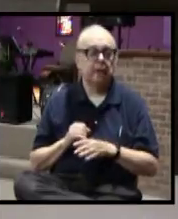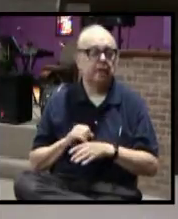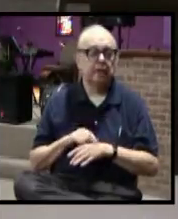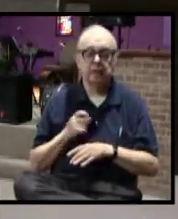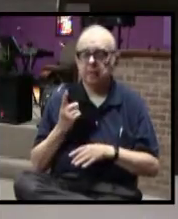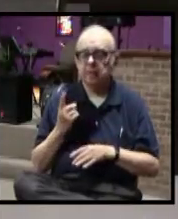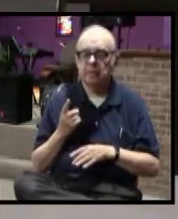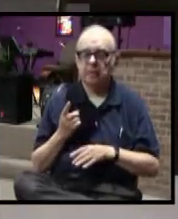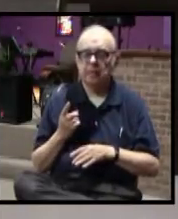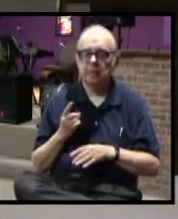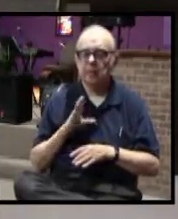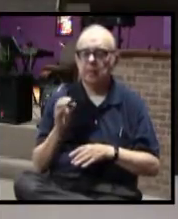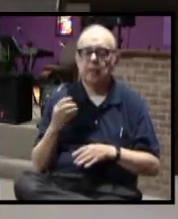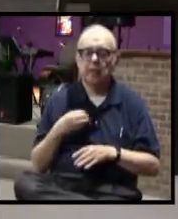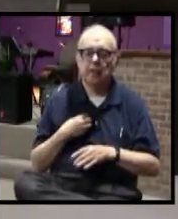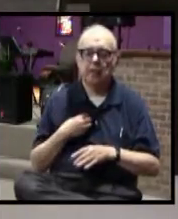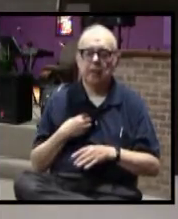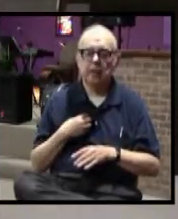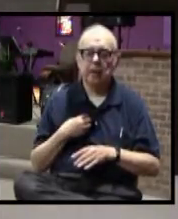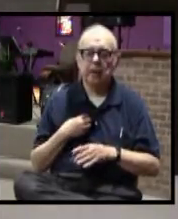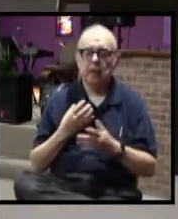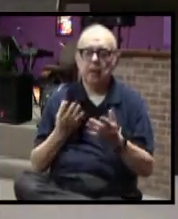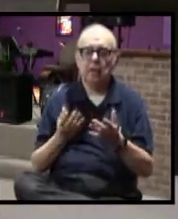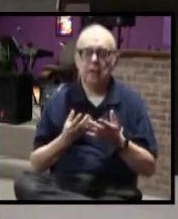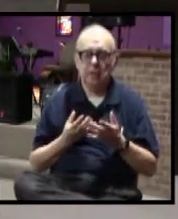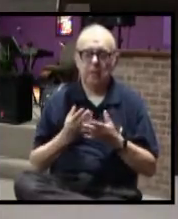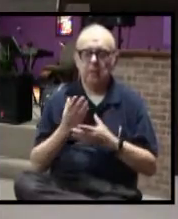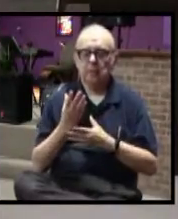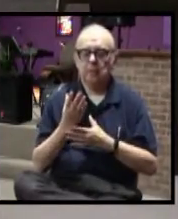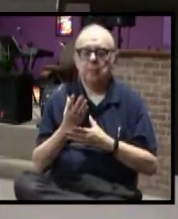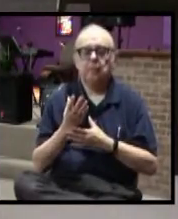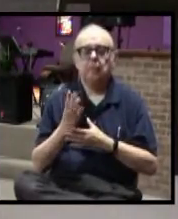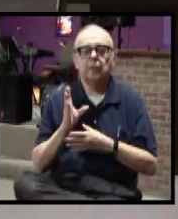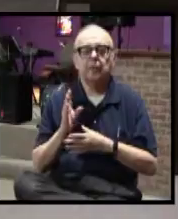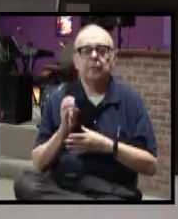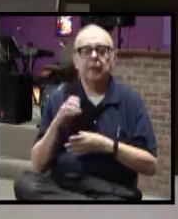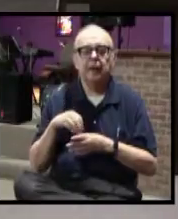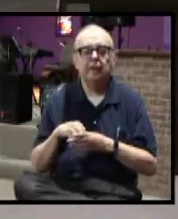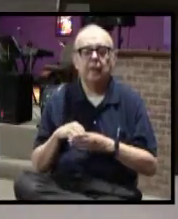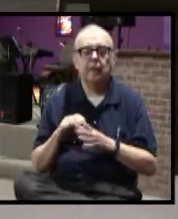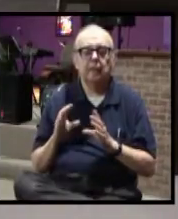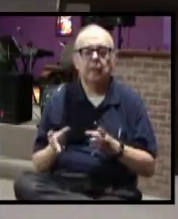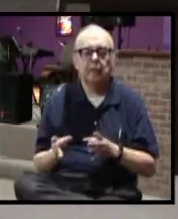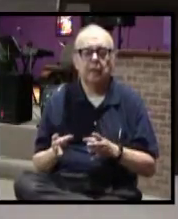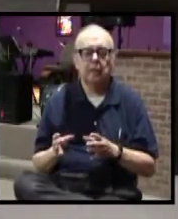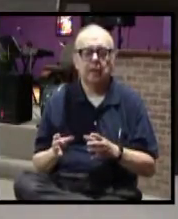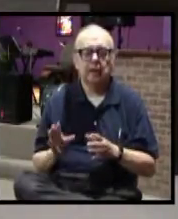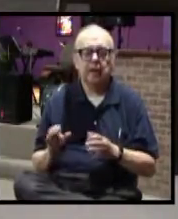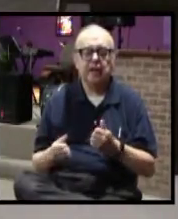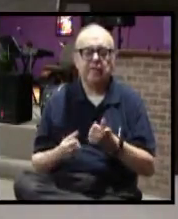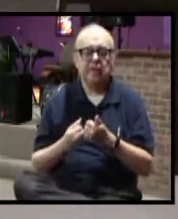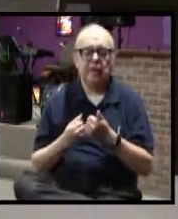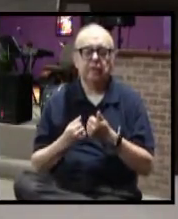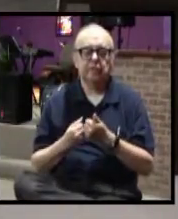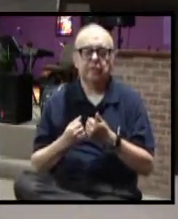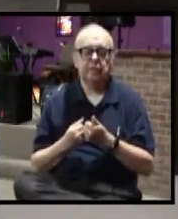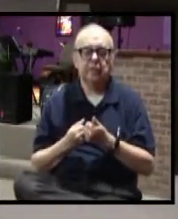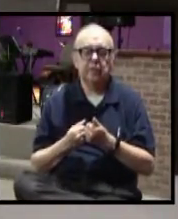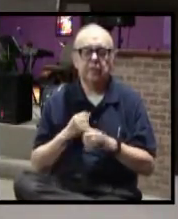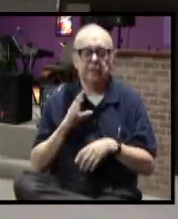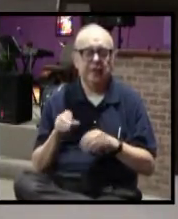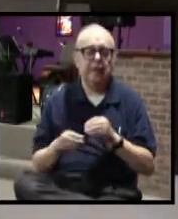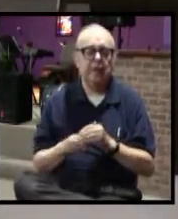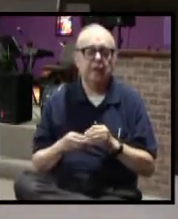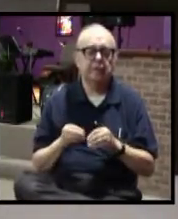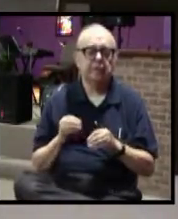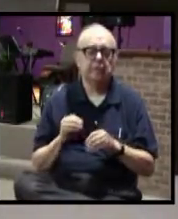This time, I did not. It's clear to me that he desperately wants to be part of the group. But his challenges make it difficult